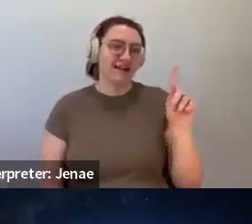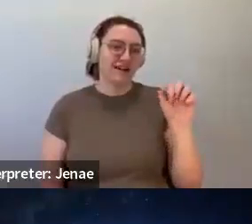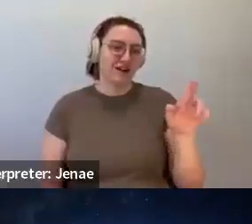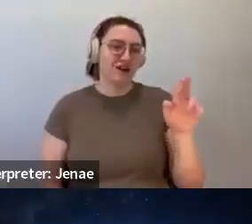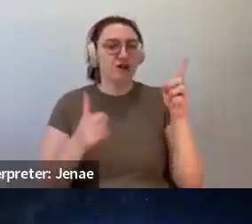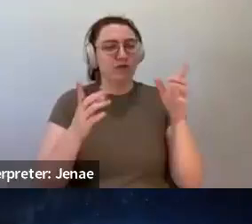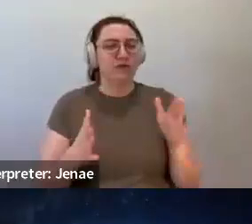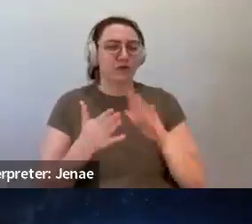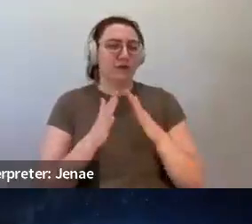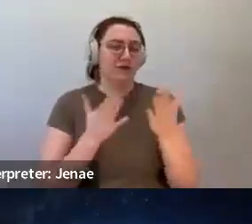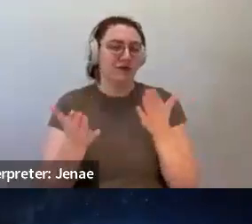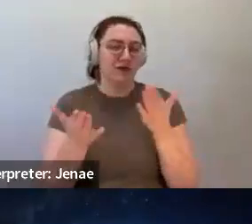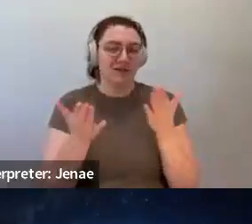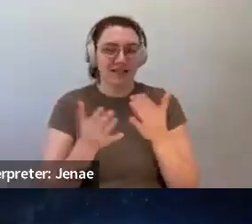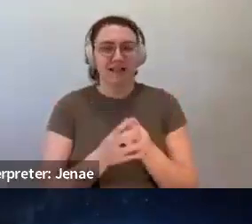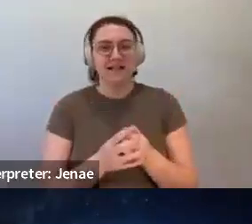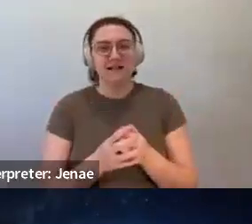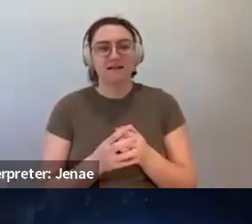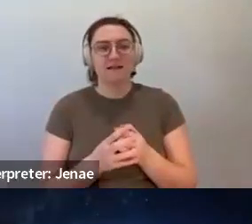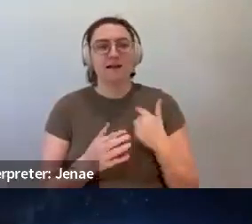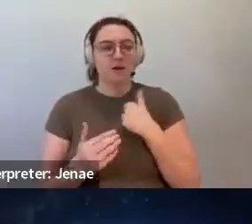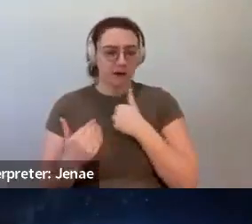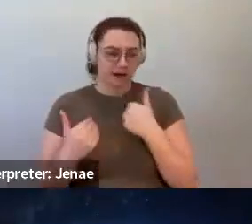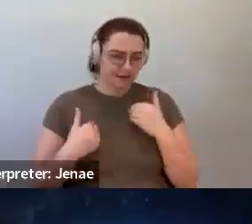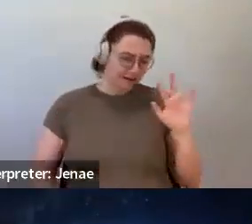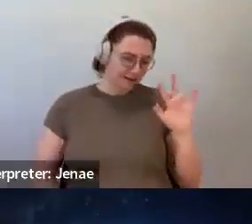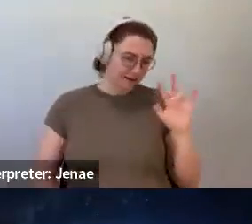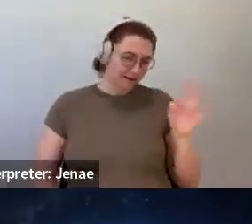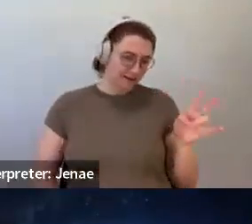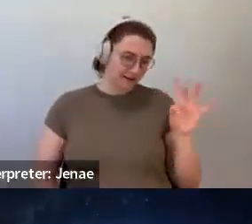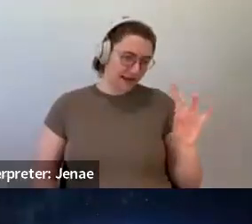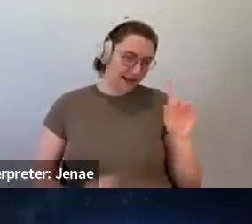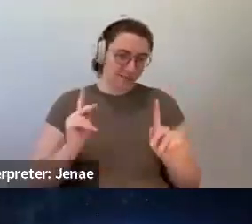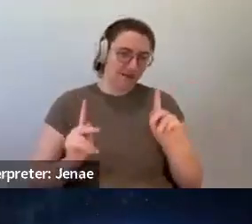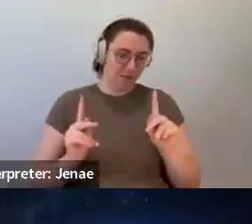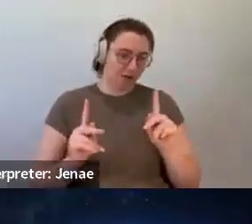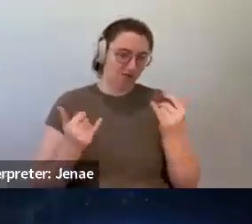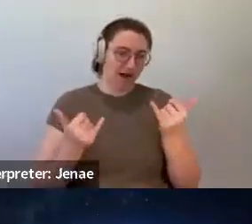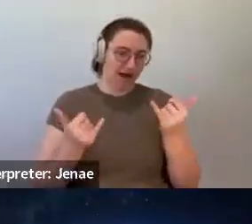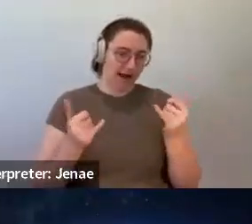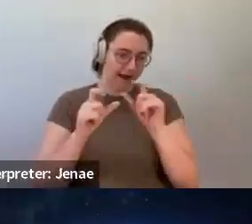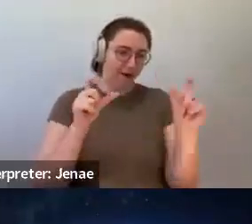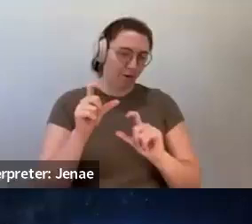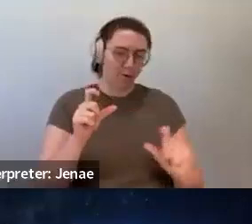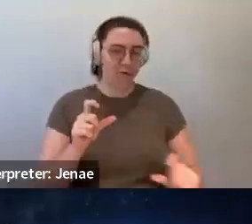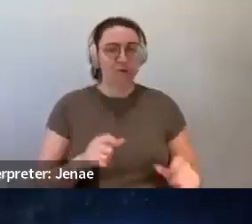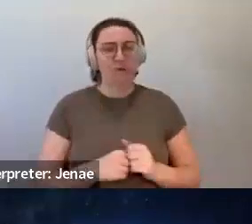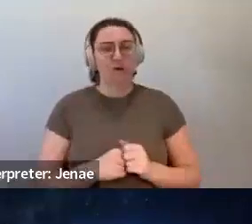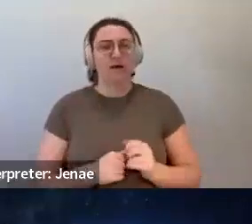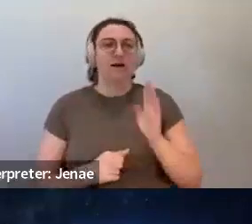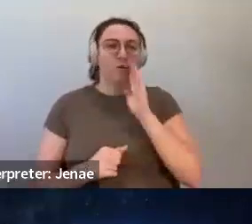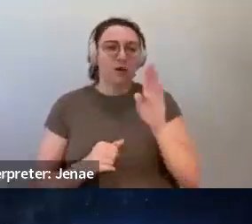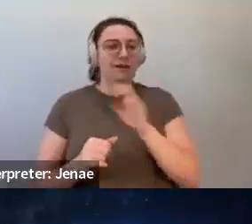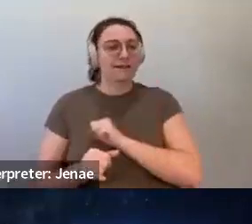Community Services. We have 78 folks on right now. I am going to, as usual, do